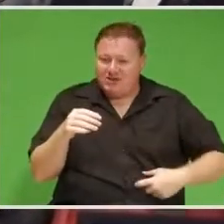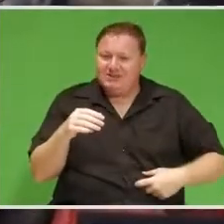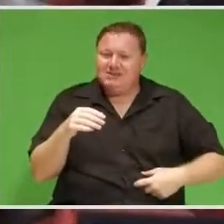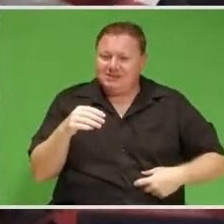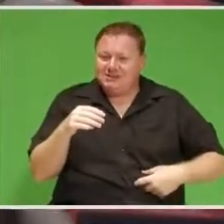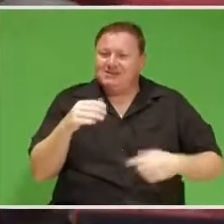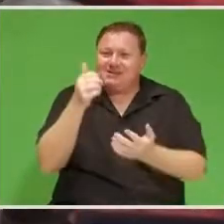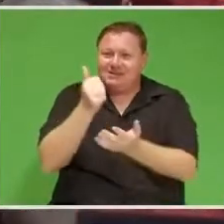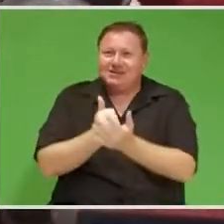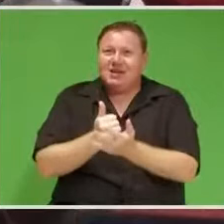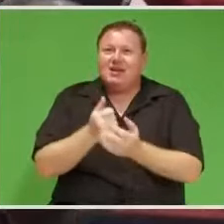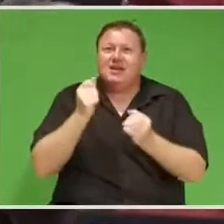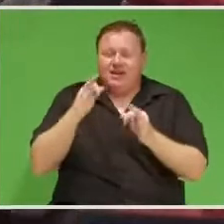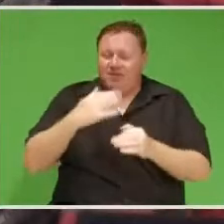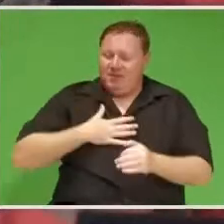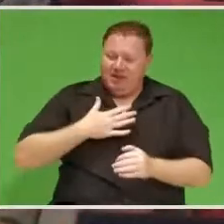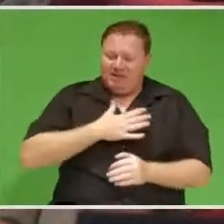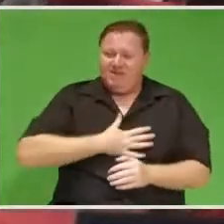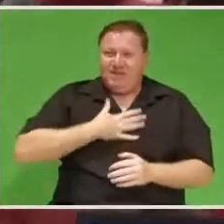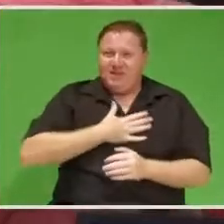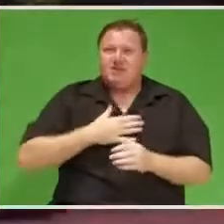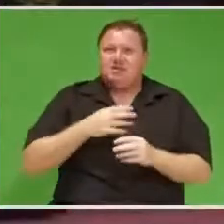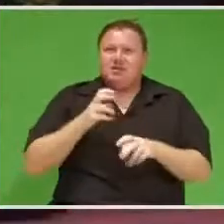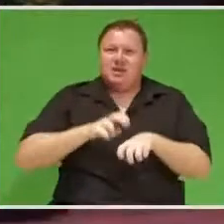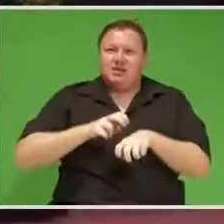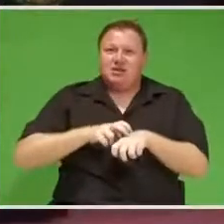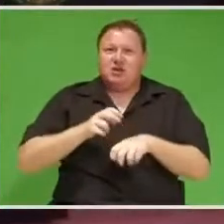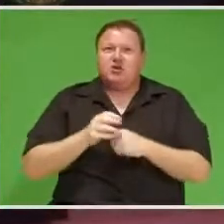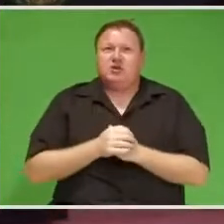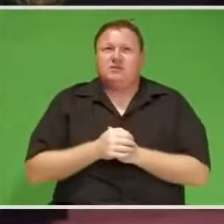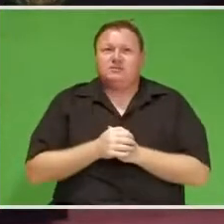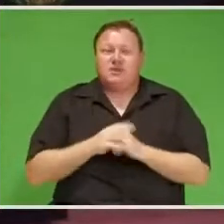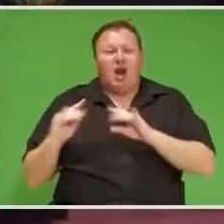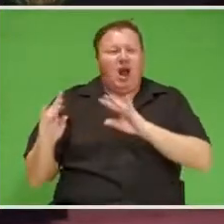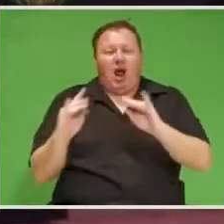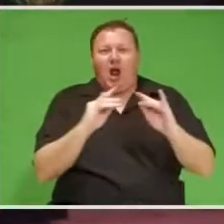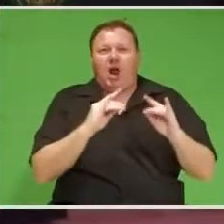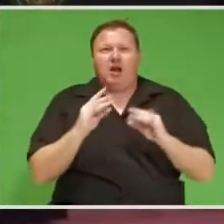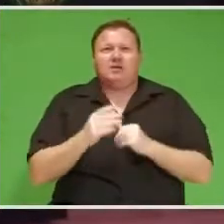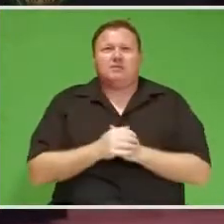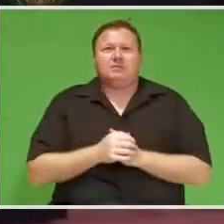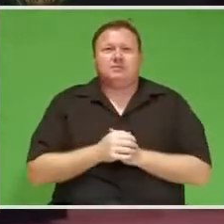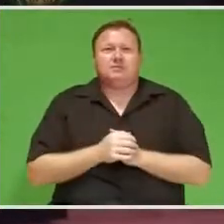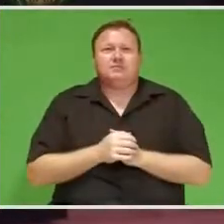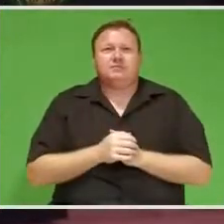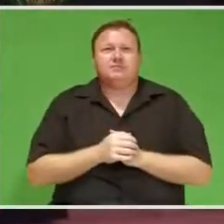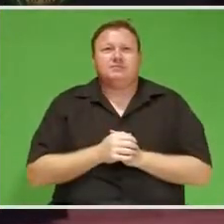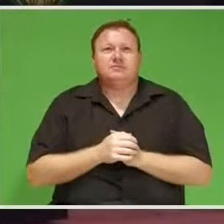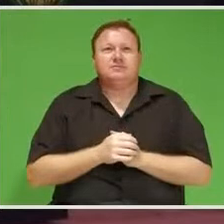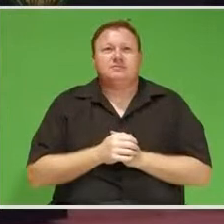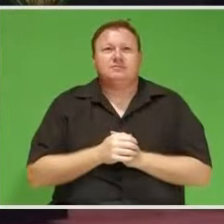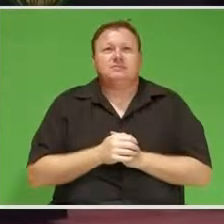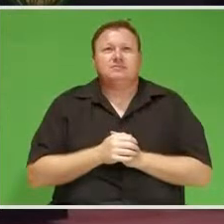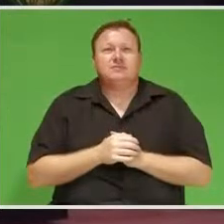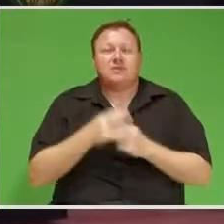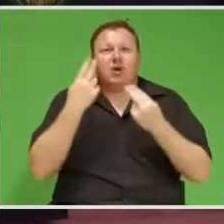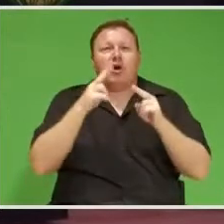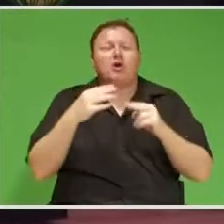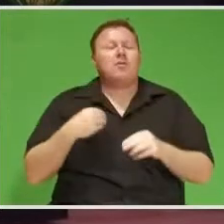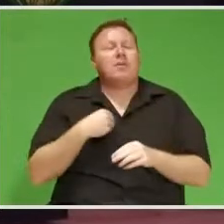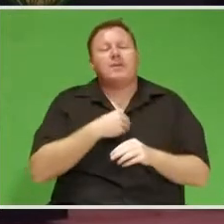it is necessary for him to do so. I will. No, sit down, honorable members.